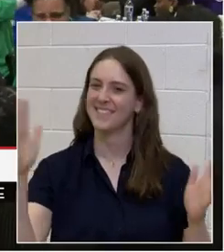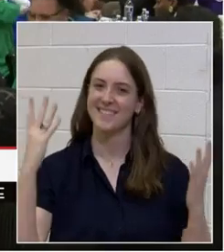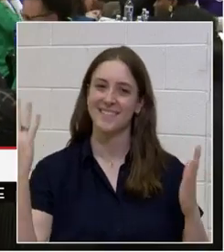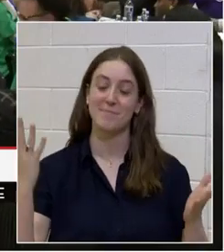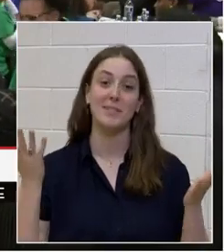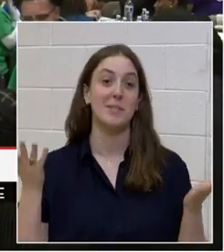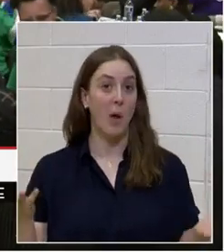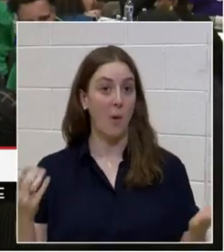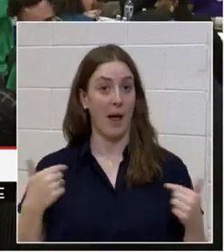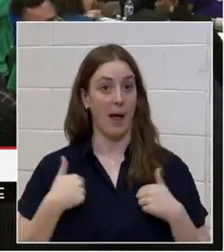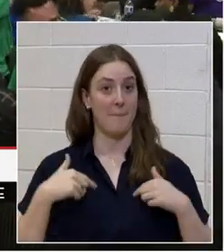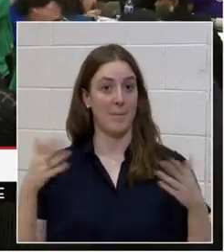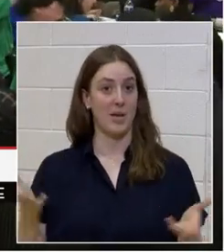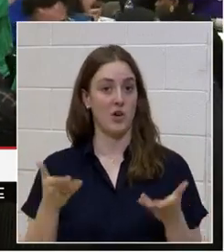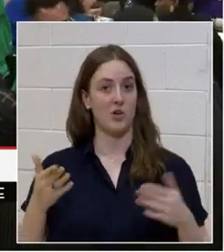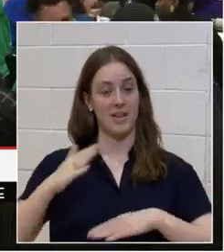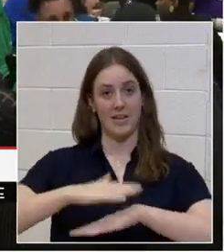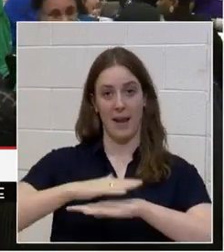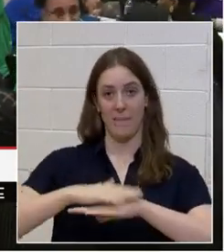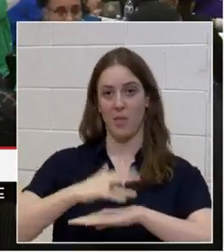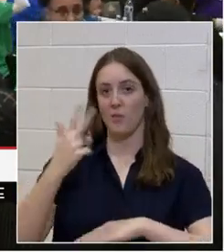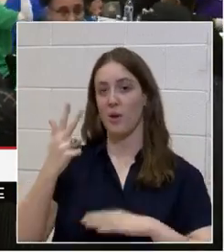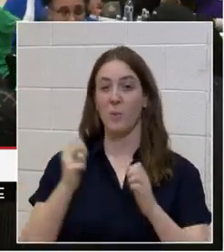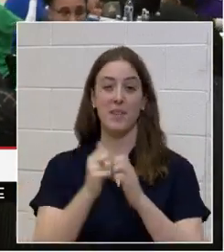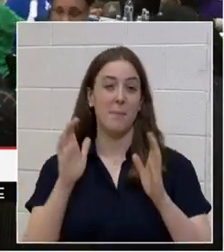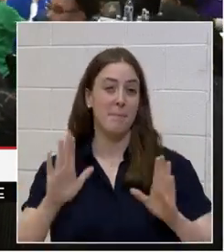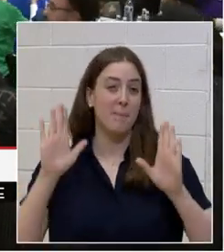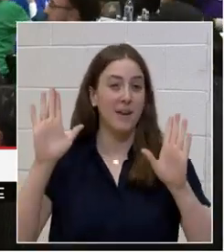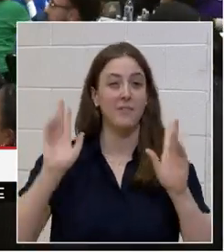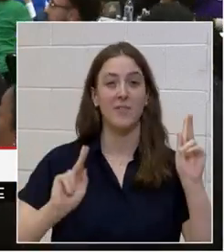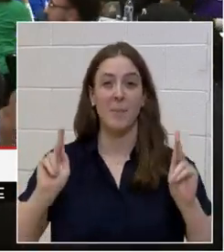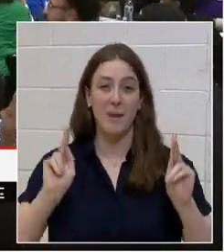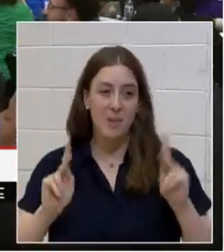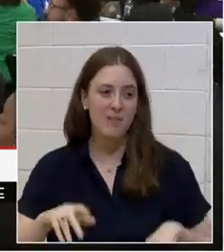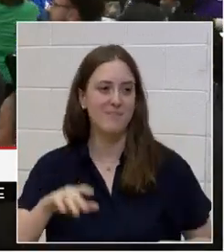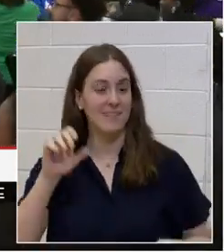So I'm at table 3 with some magnificent people. Yes, some of us have